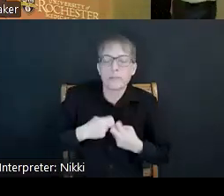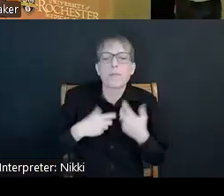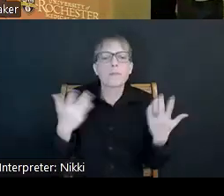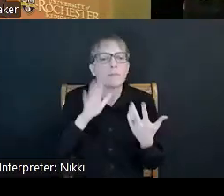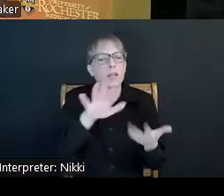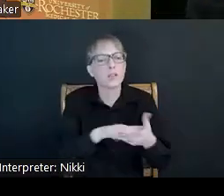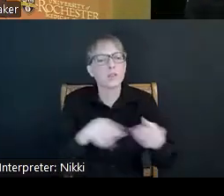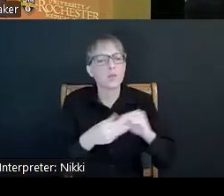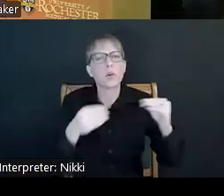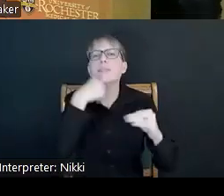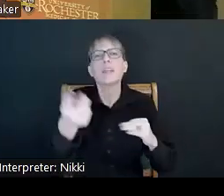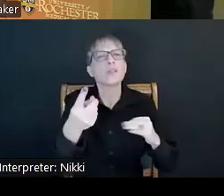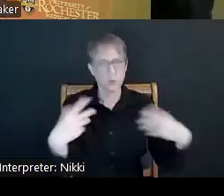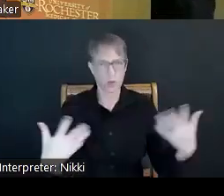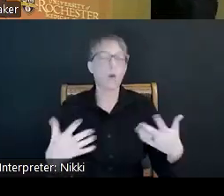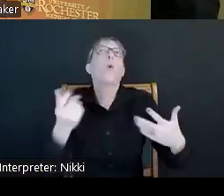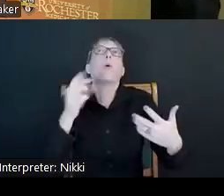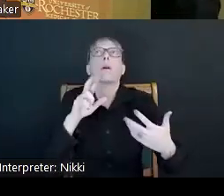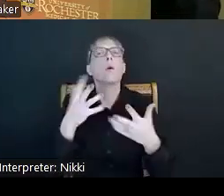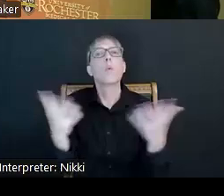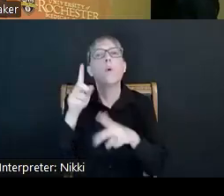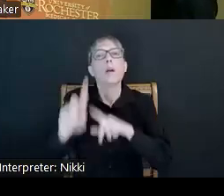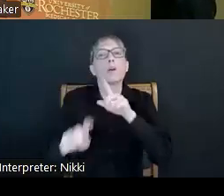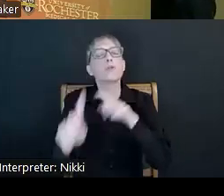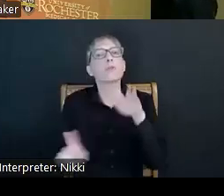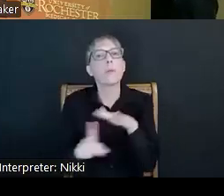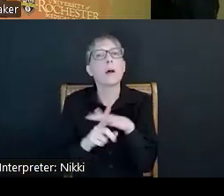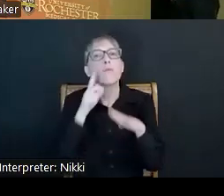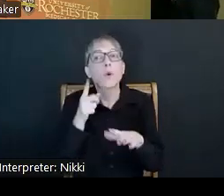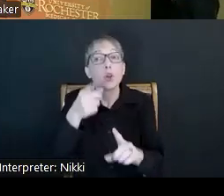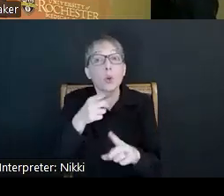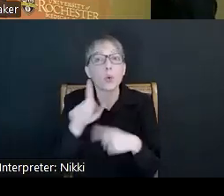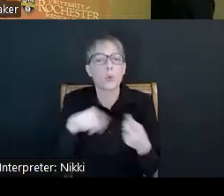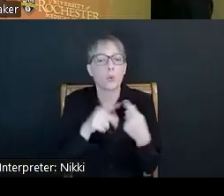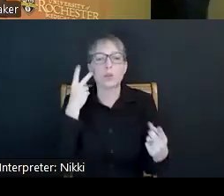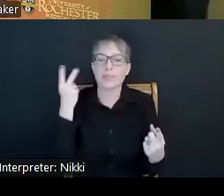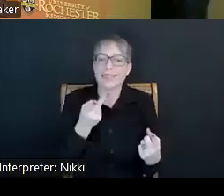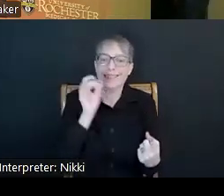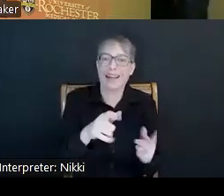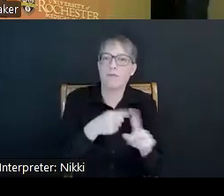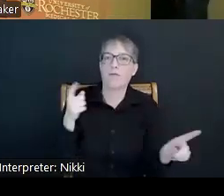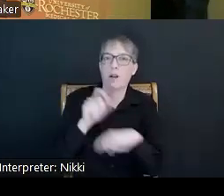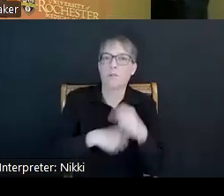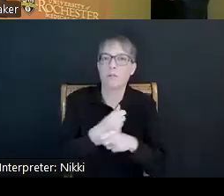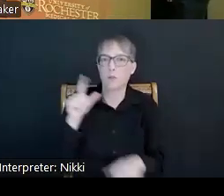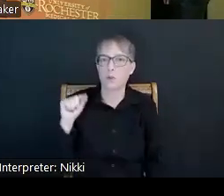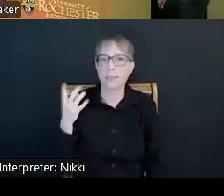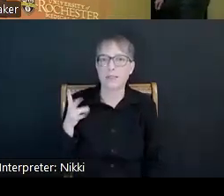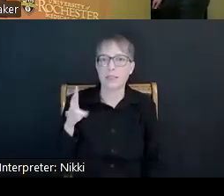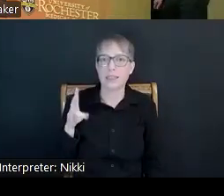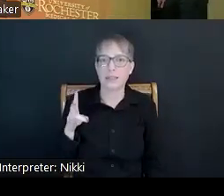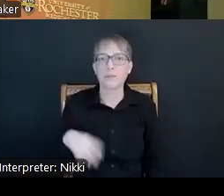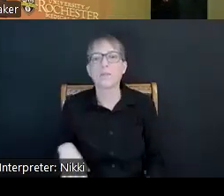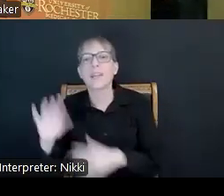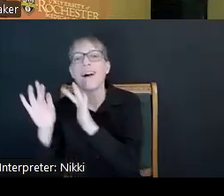what questions does it raise for you when you see this and know that this is from 2017? And Brian online is going to pop